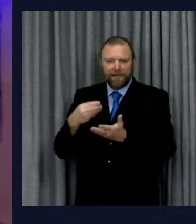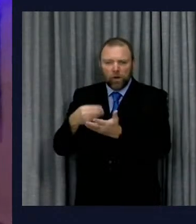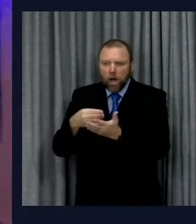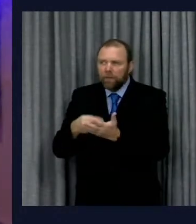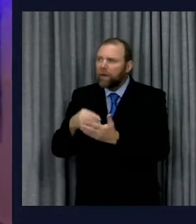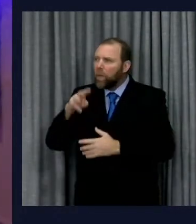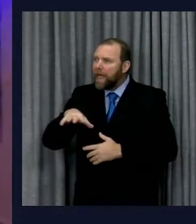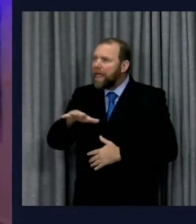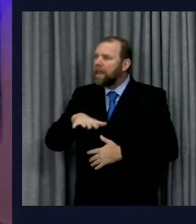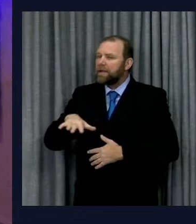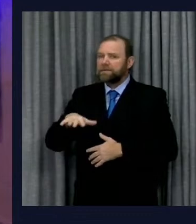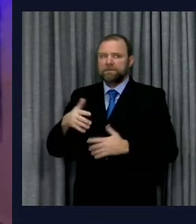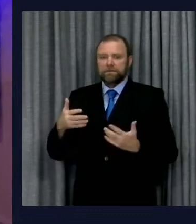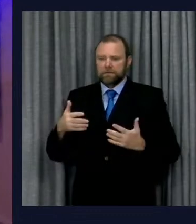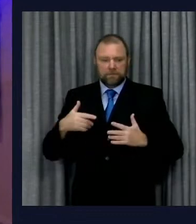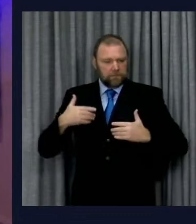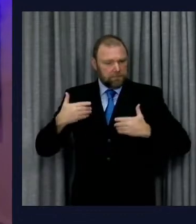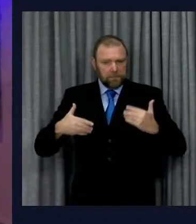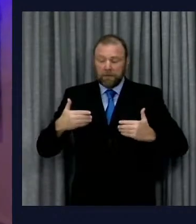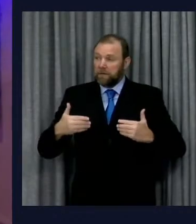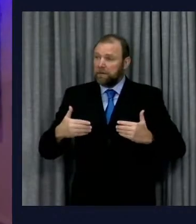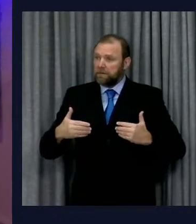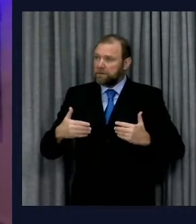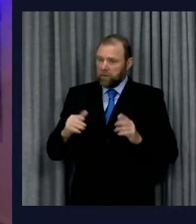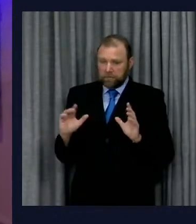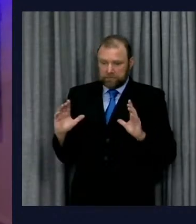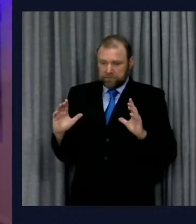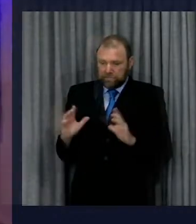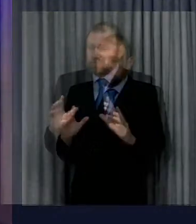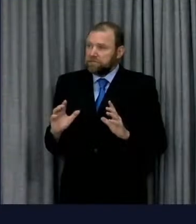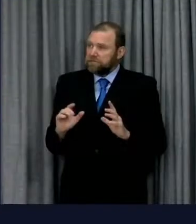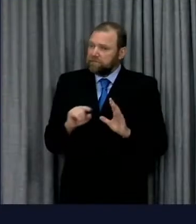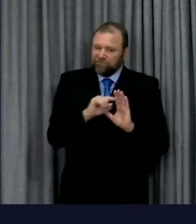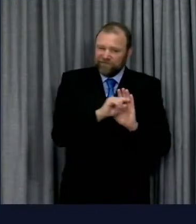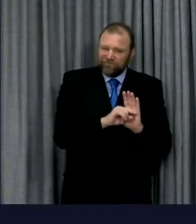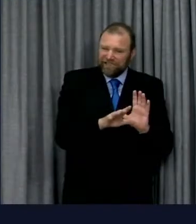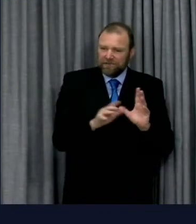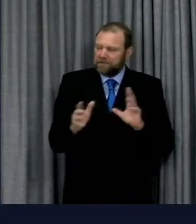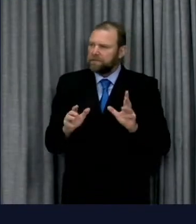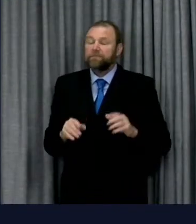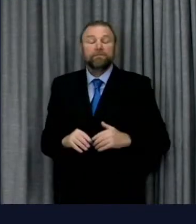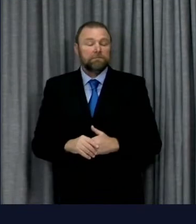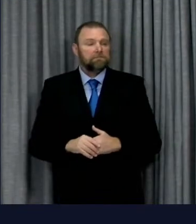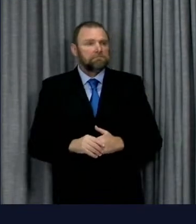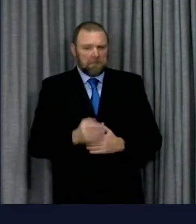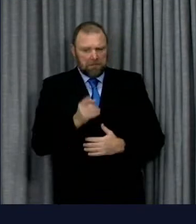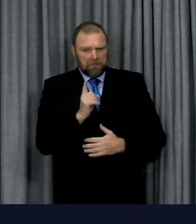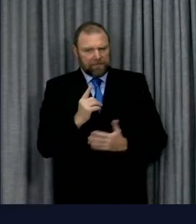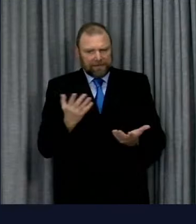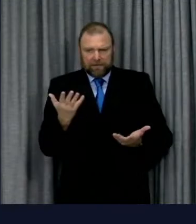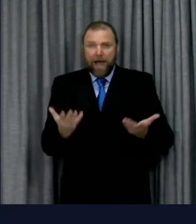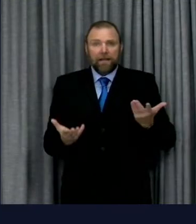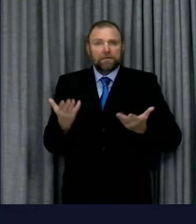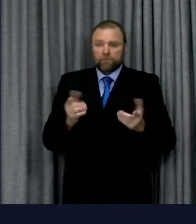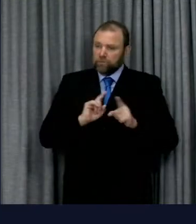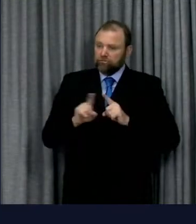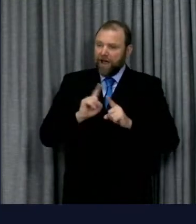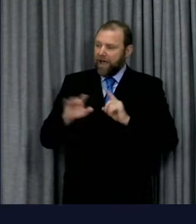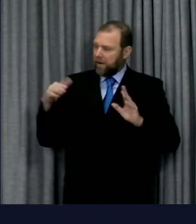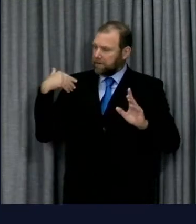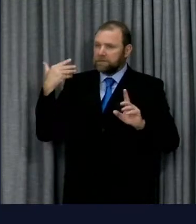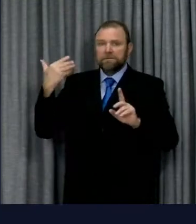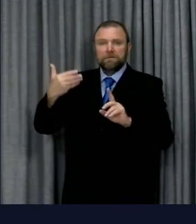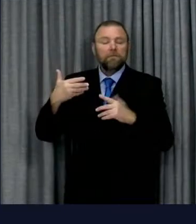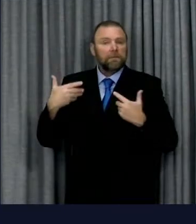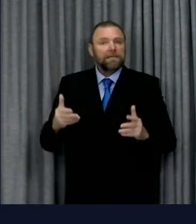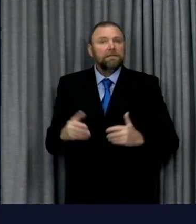Wales keeping these somewhat tighter restrictions in? Well, that is exactly the balance I think we try and strike